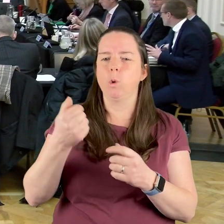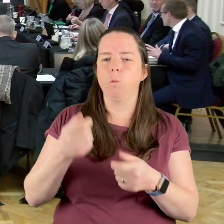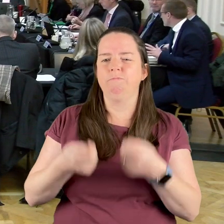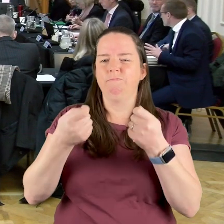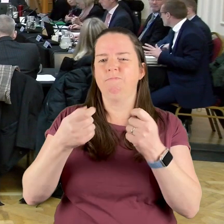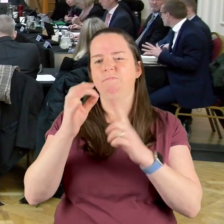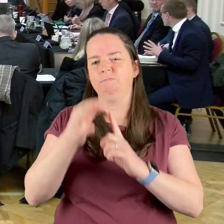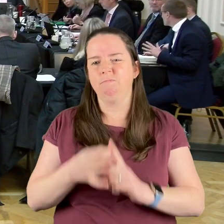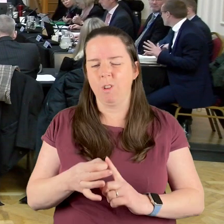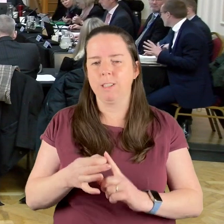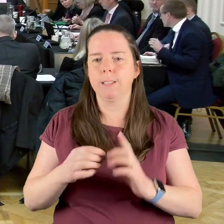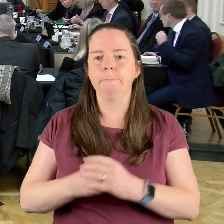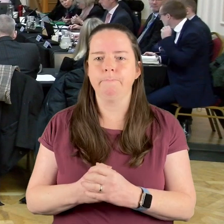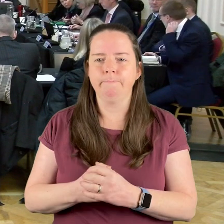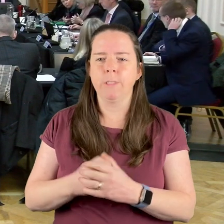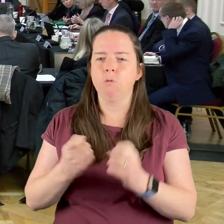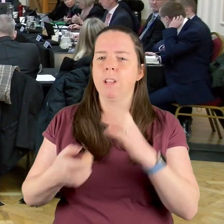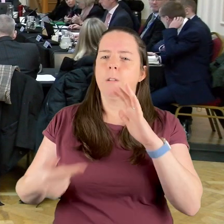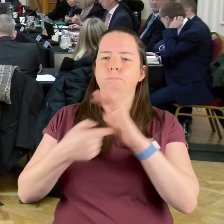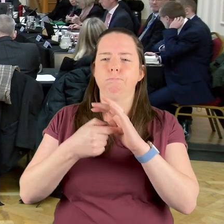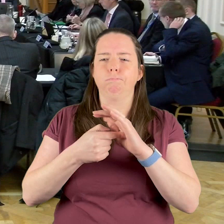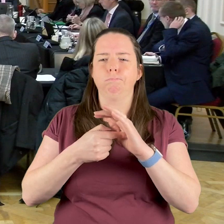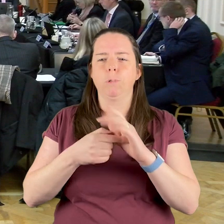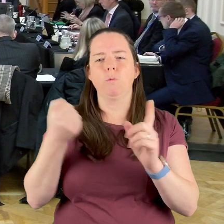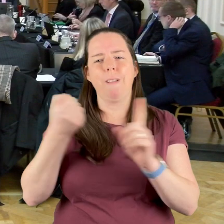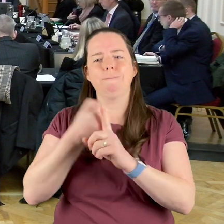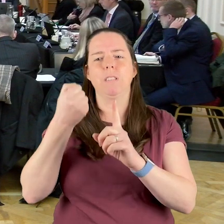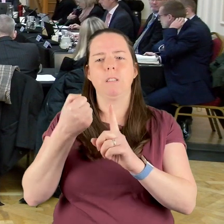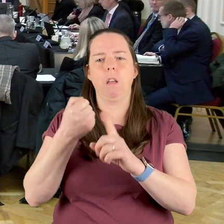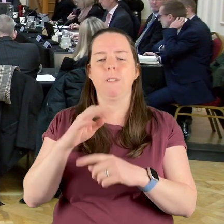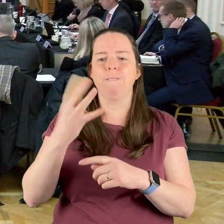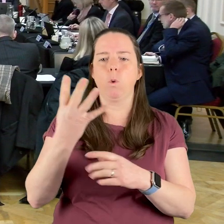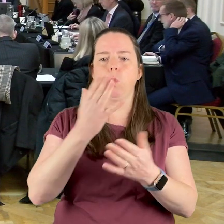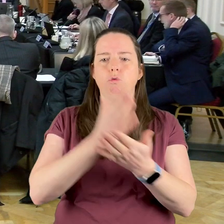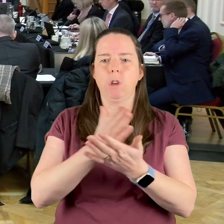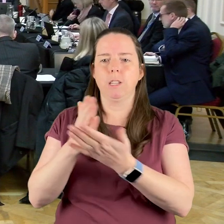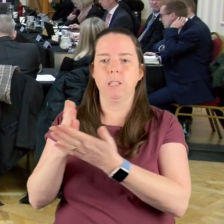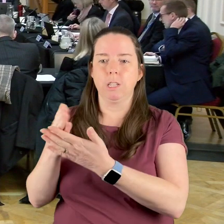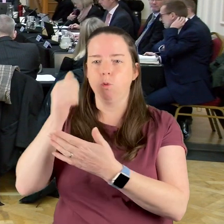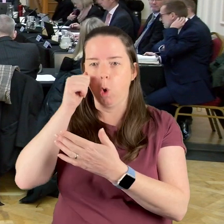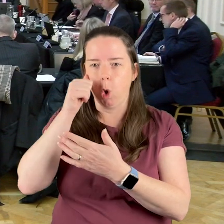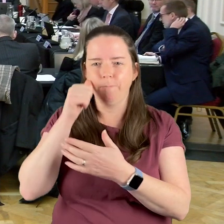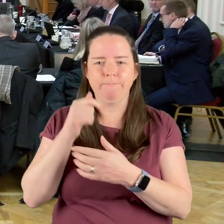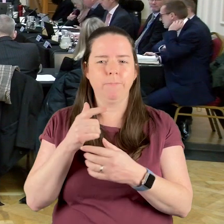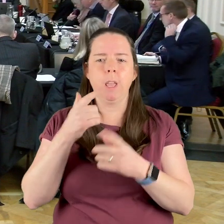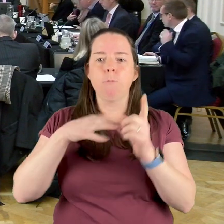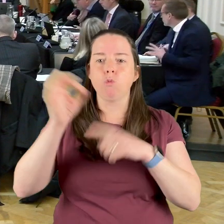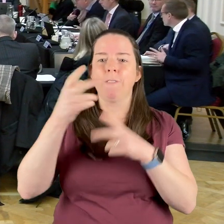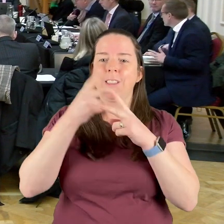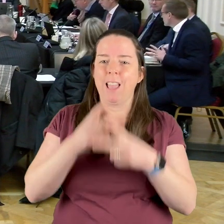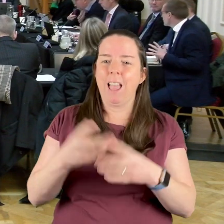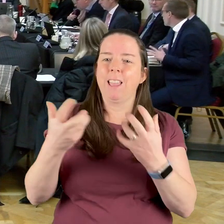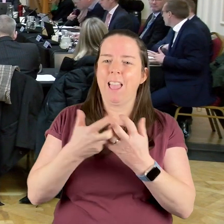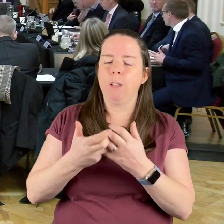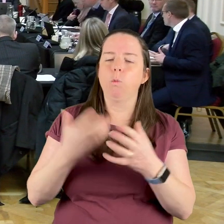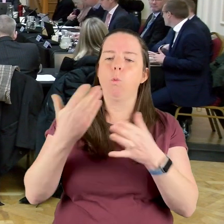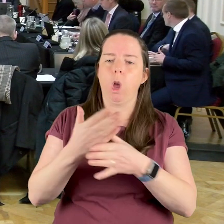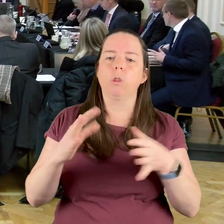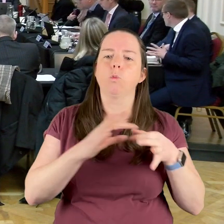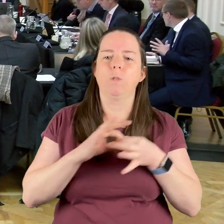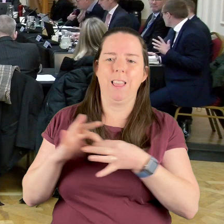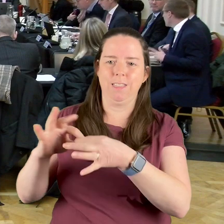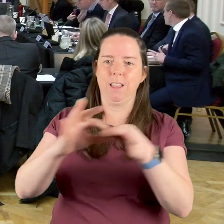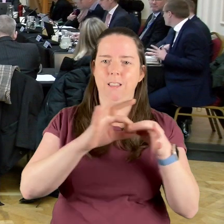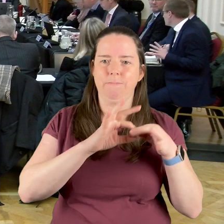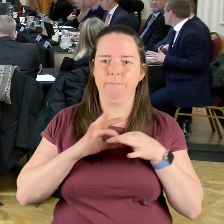a presentation here, so I'm just going to pick out some highlights. But I think it is important to emphasise that the four trusts know